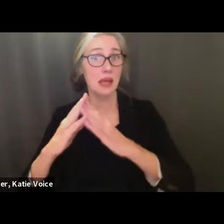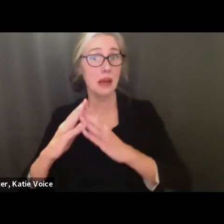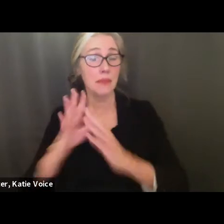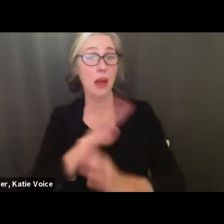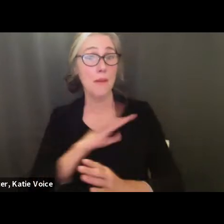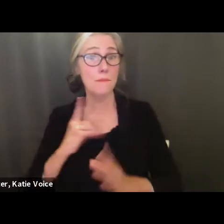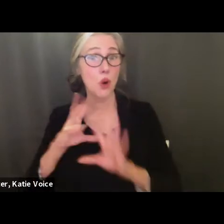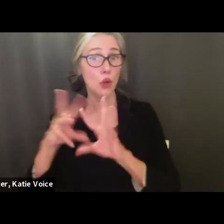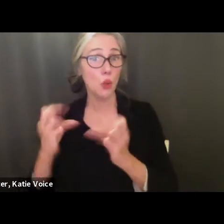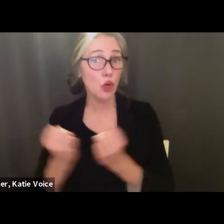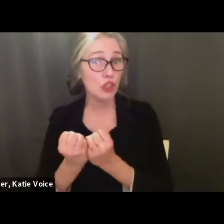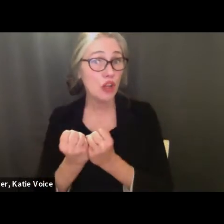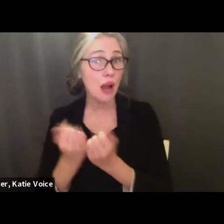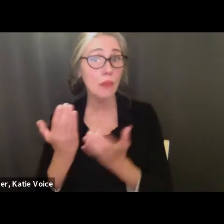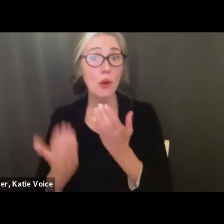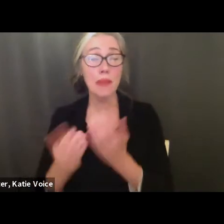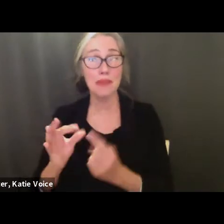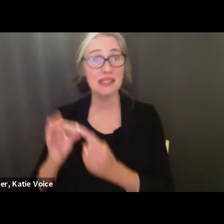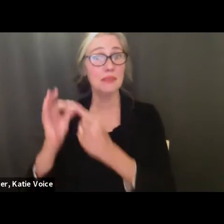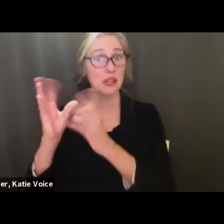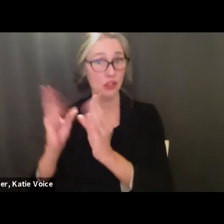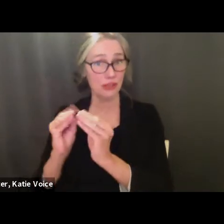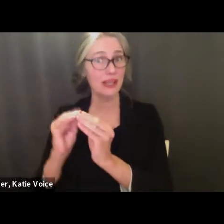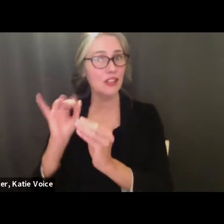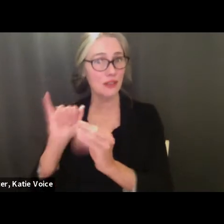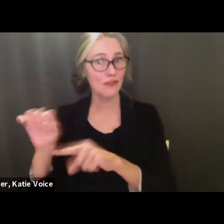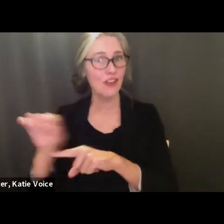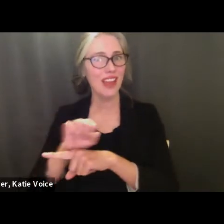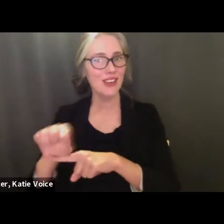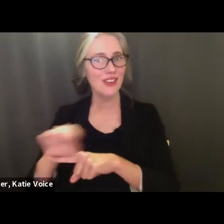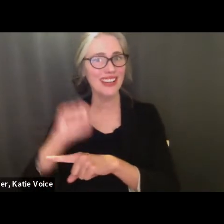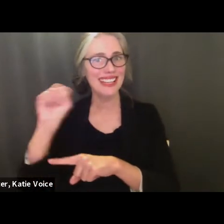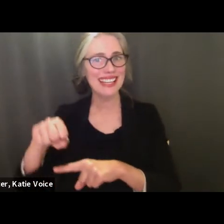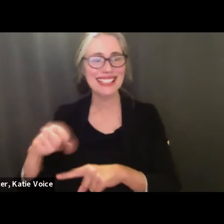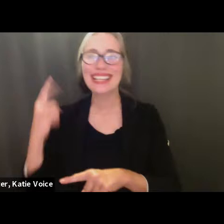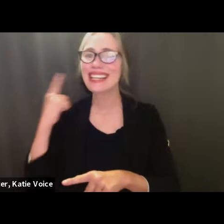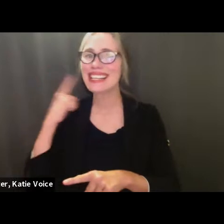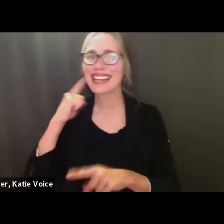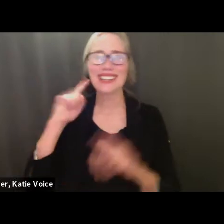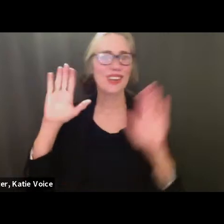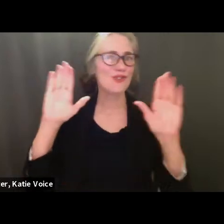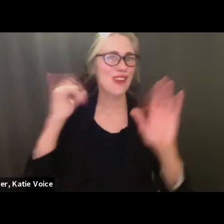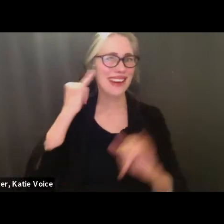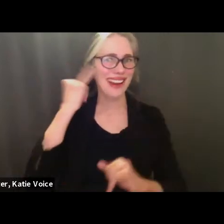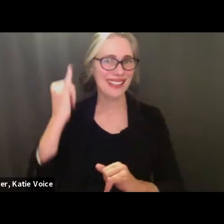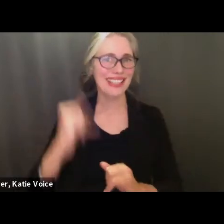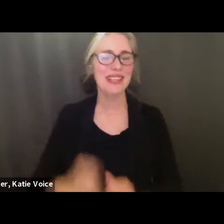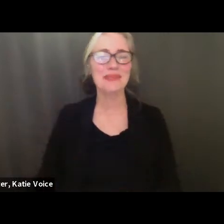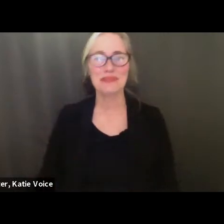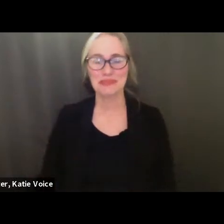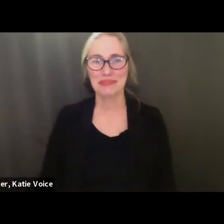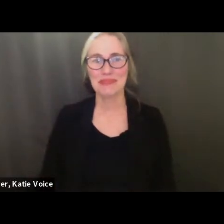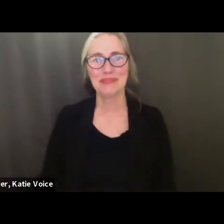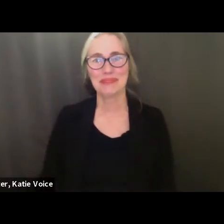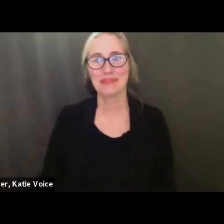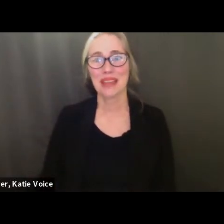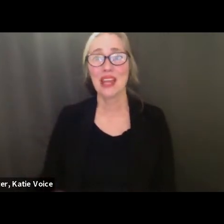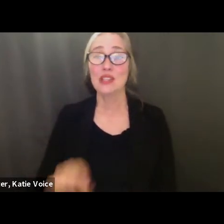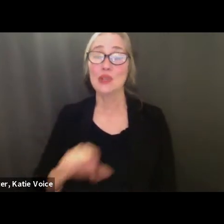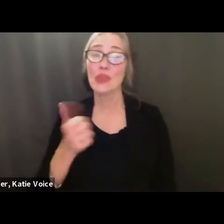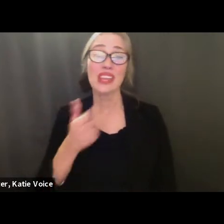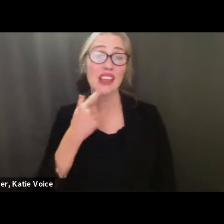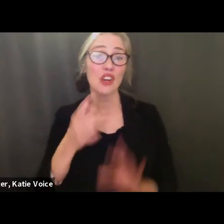of some sort. I will reach out to the consultants. Okay, sounds like a great idea. Okay. Thank you. Yes, and the only other comment I have is